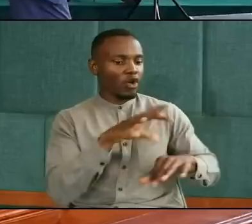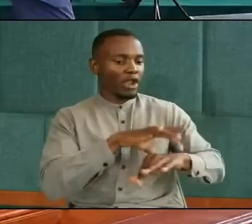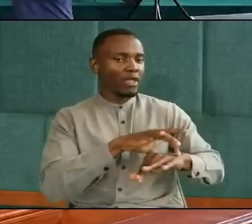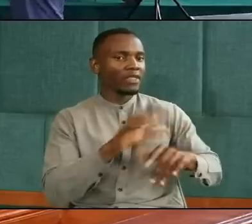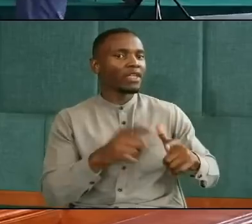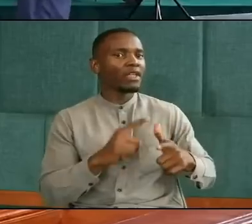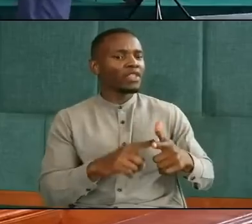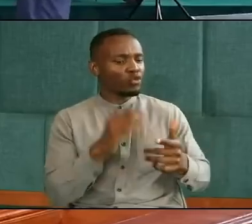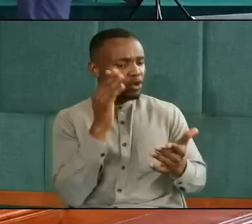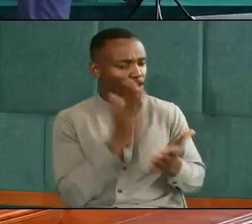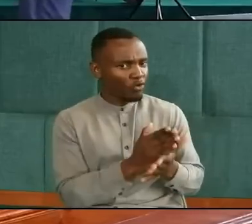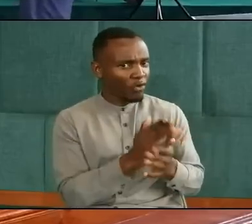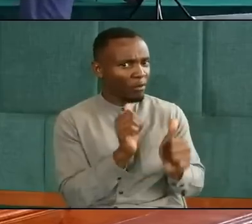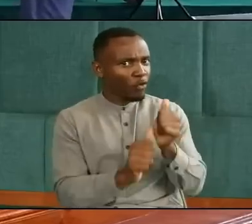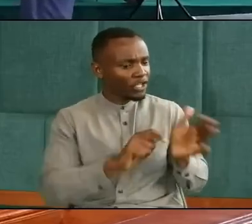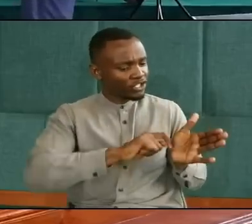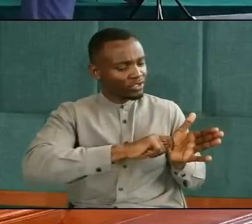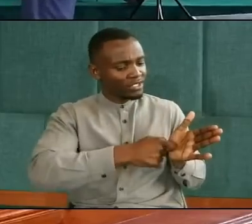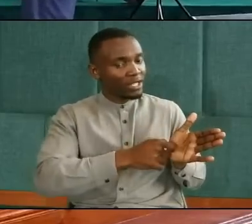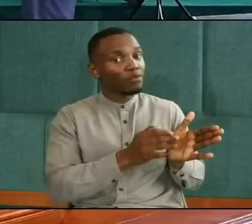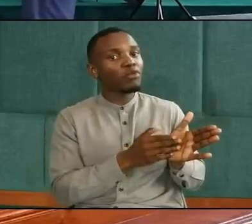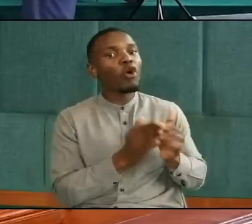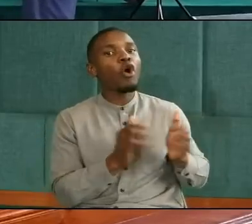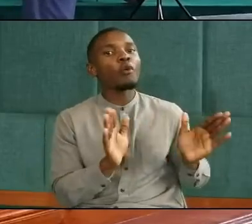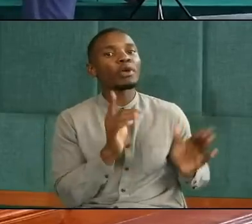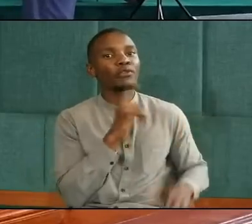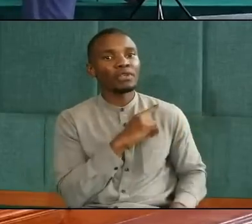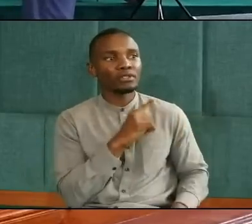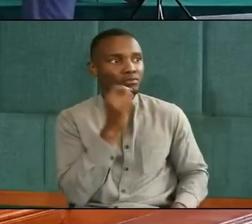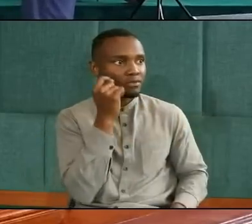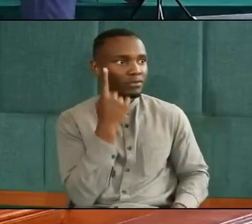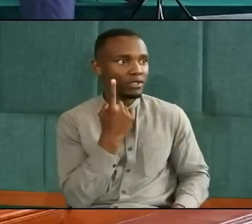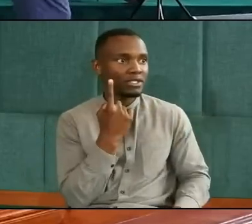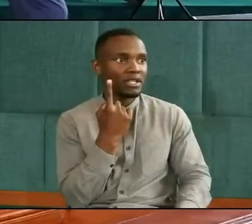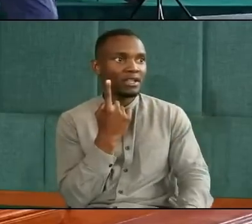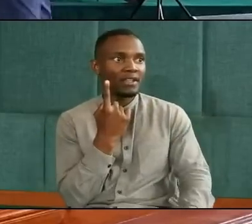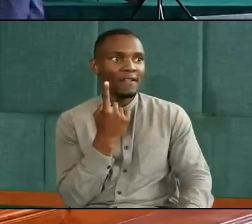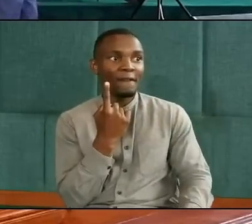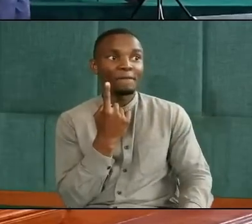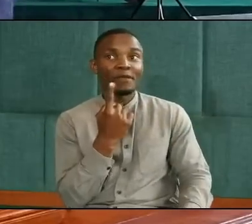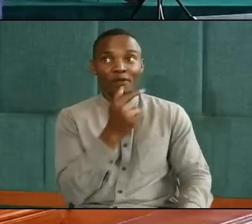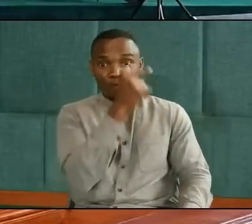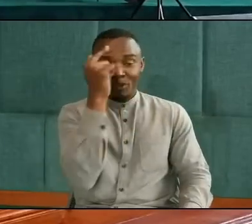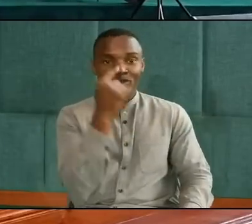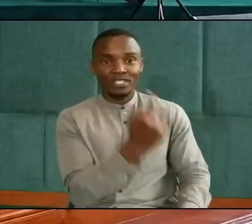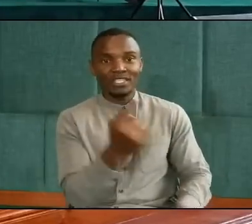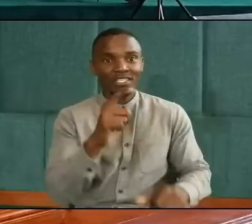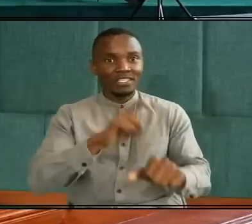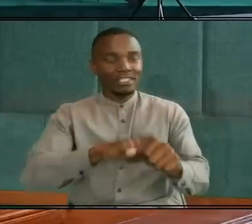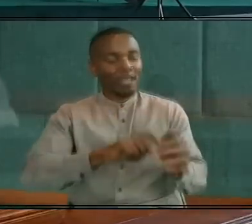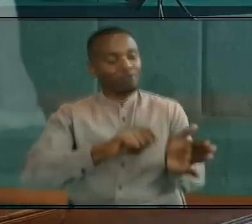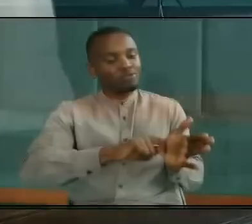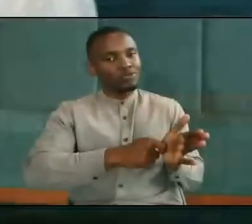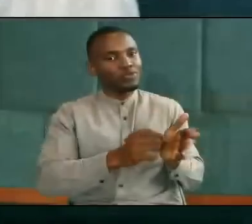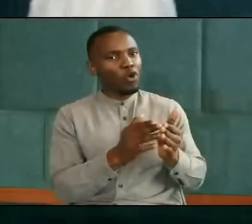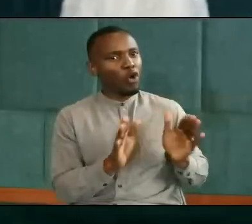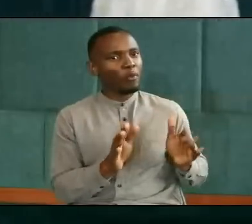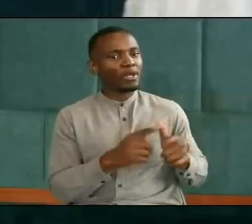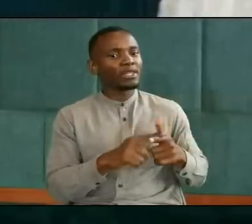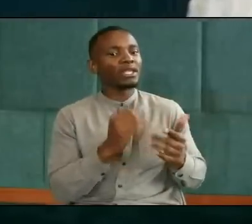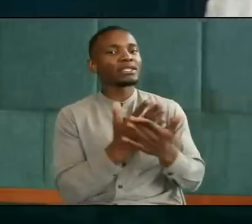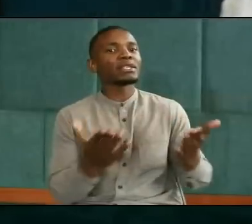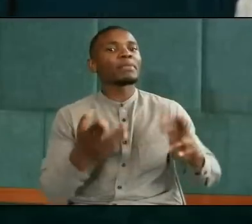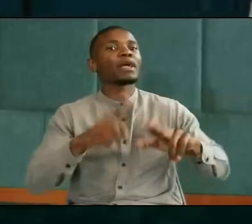check Bible and know which seal just opened. Does that make sense? Because every time a seal opens, something happened on earth.